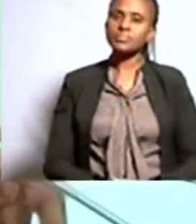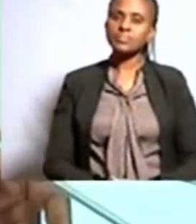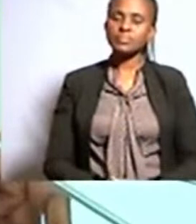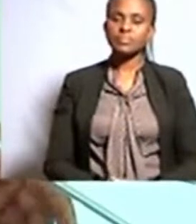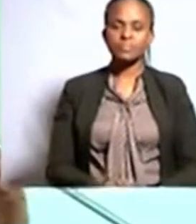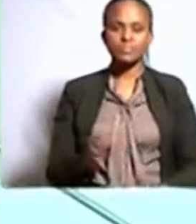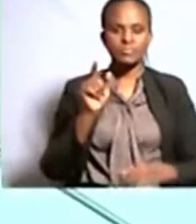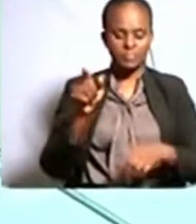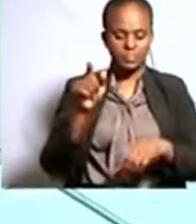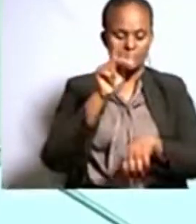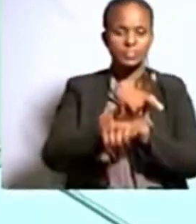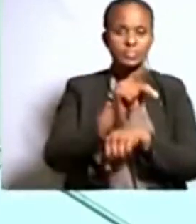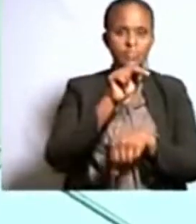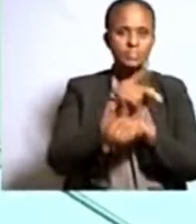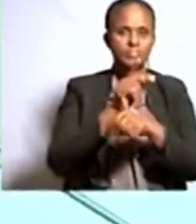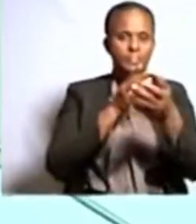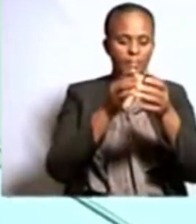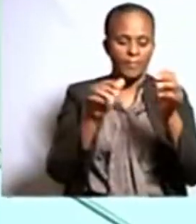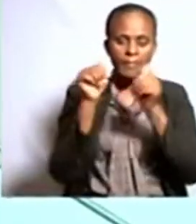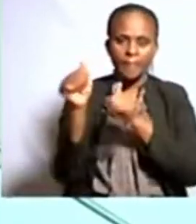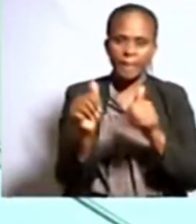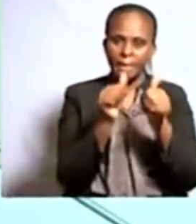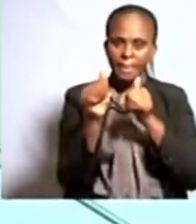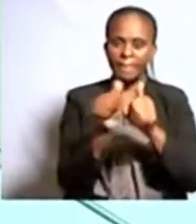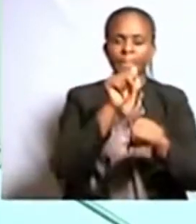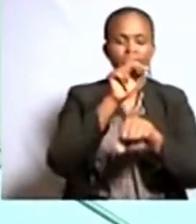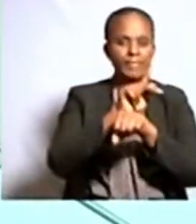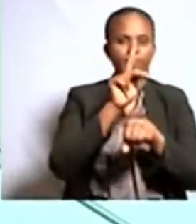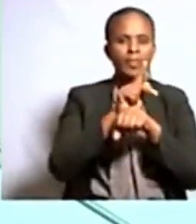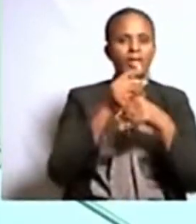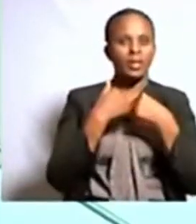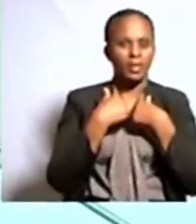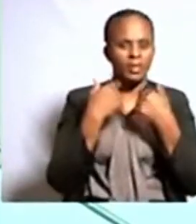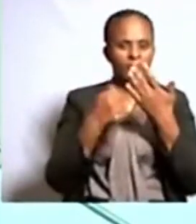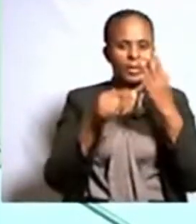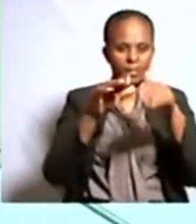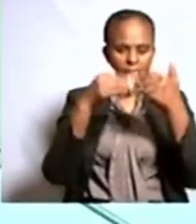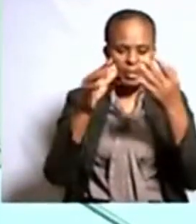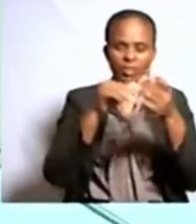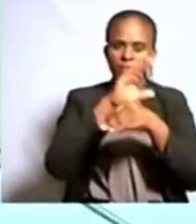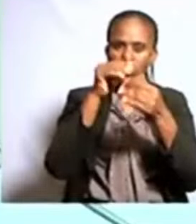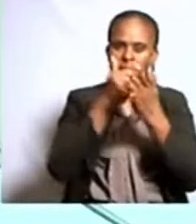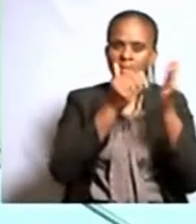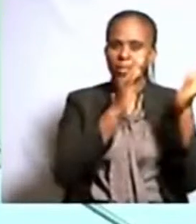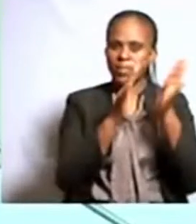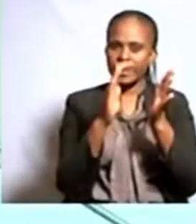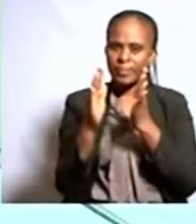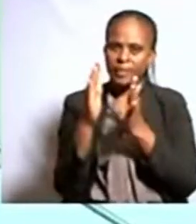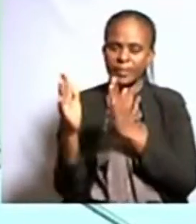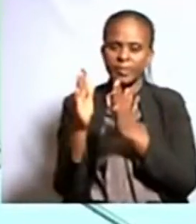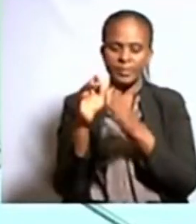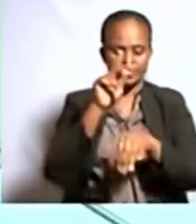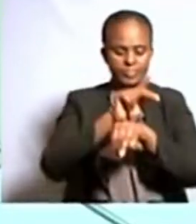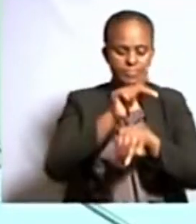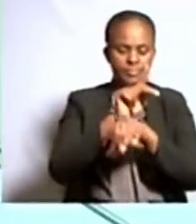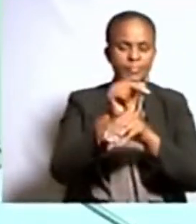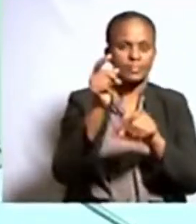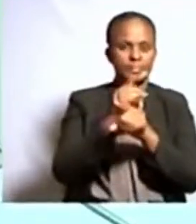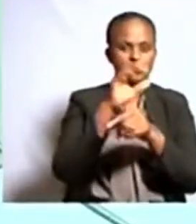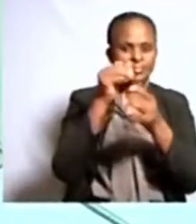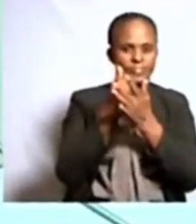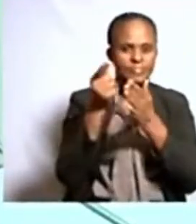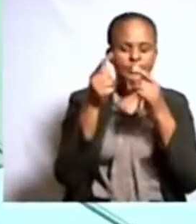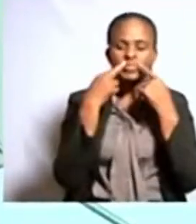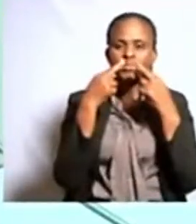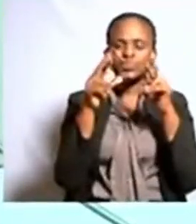the project, that's a corrective action, the project has delivered on all the planned project outputs to